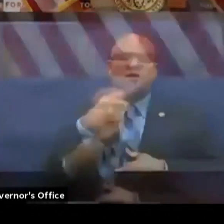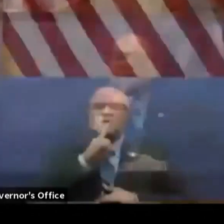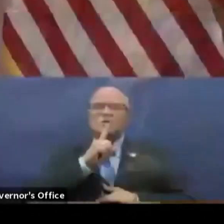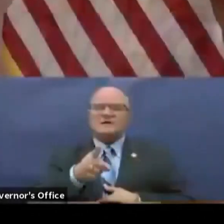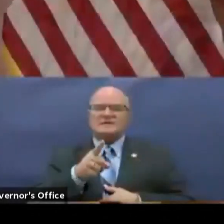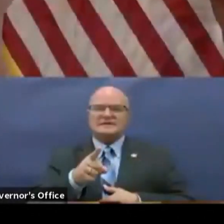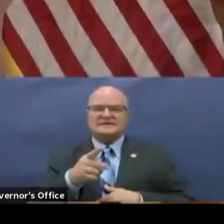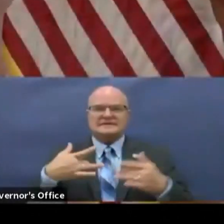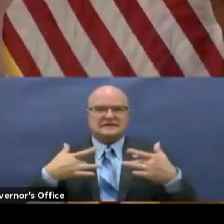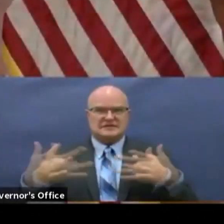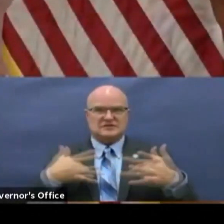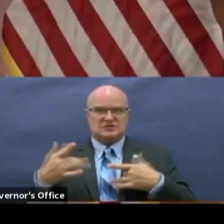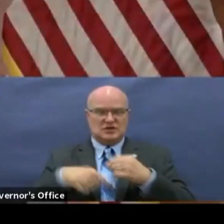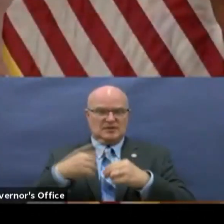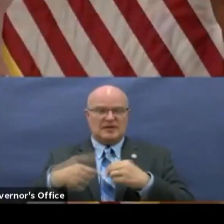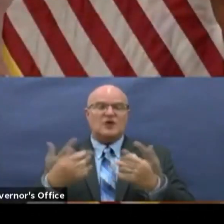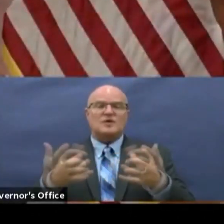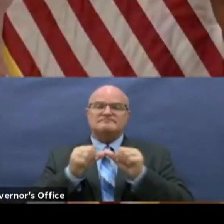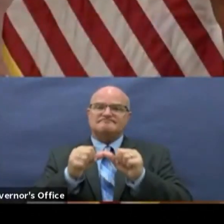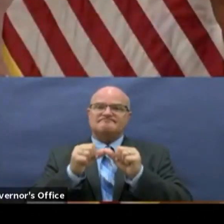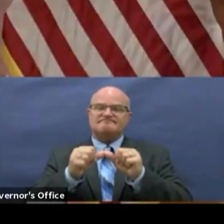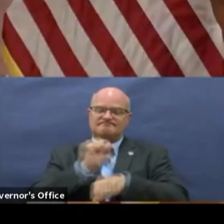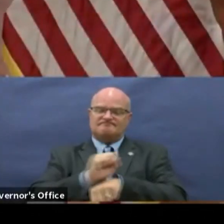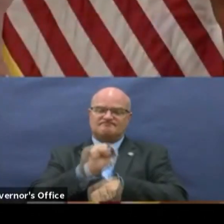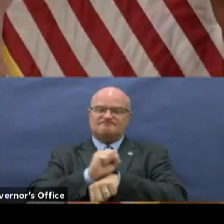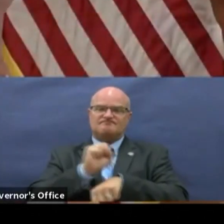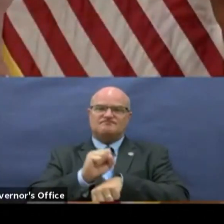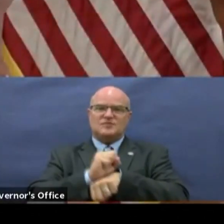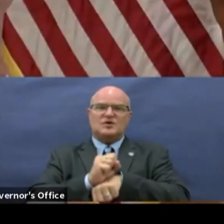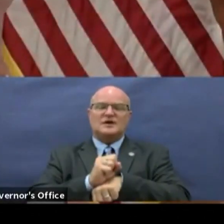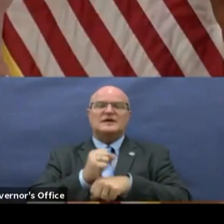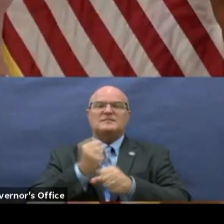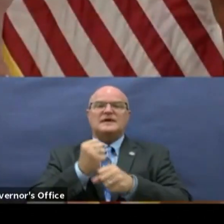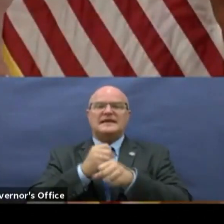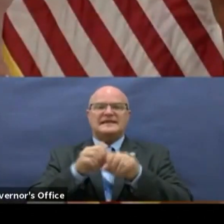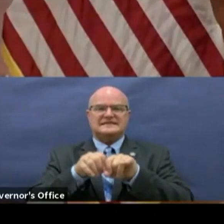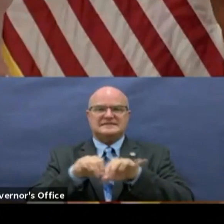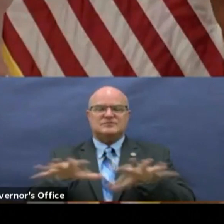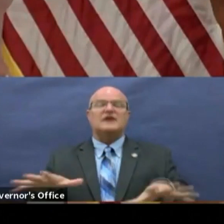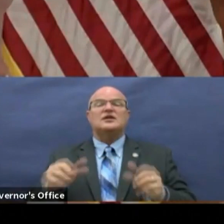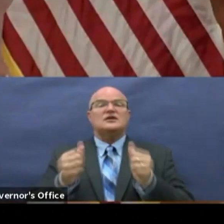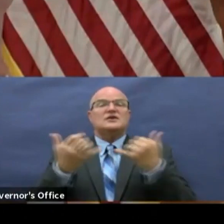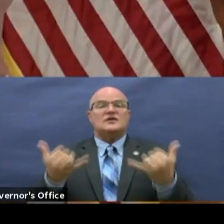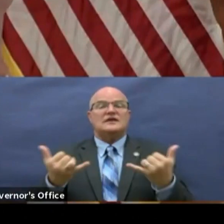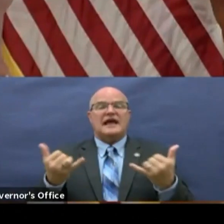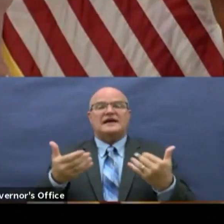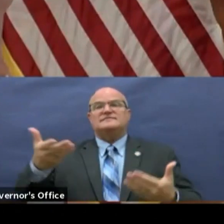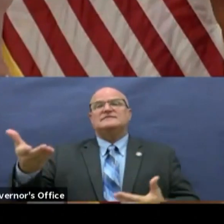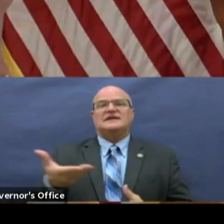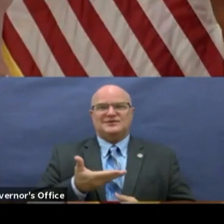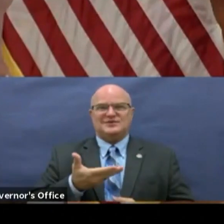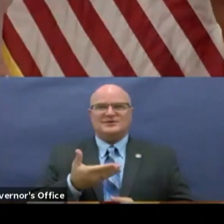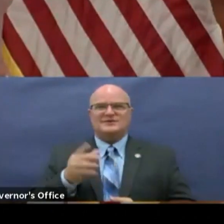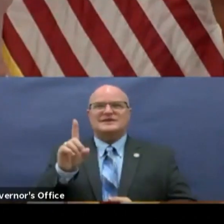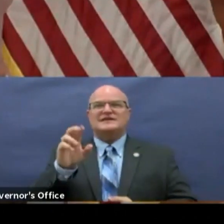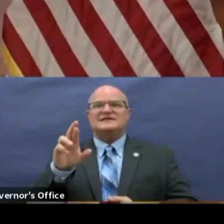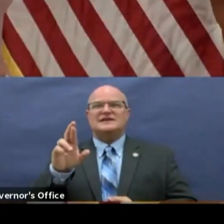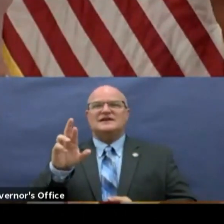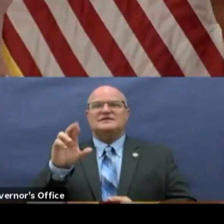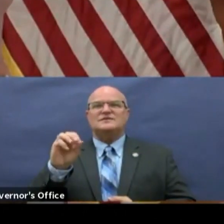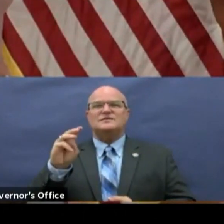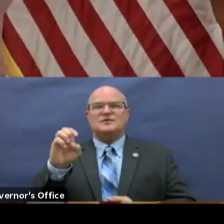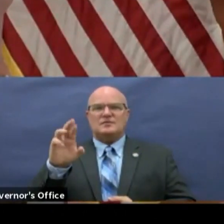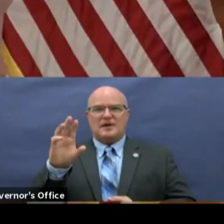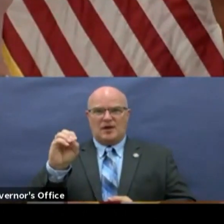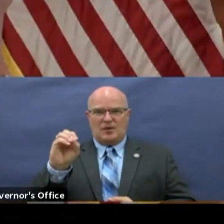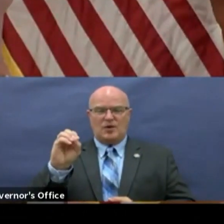have concern over, and we want to continue to work to reduce that spread. With that, let me introduce Dr.